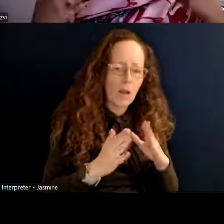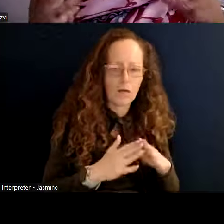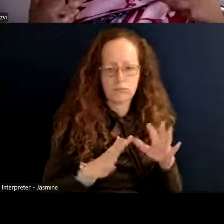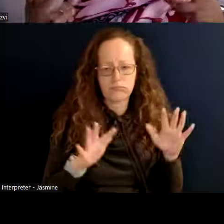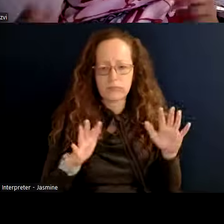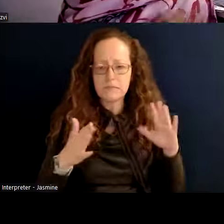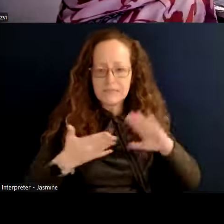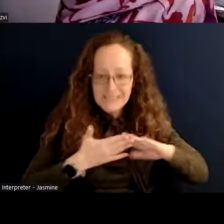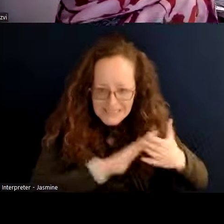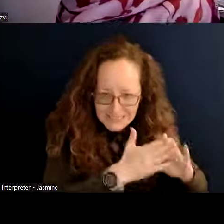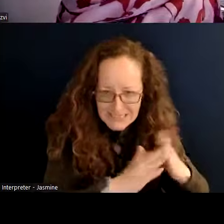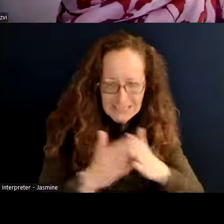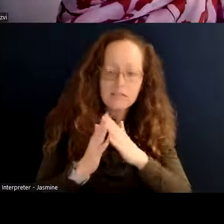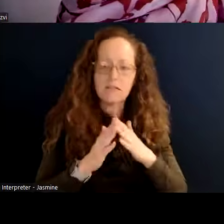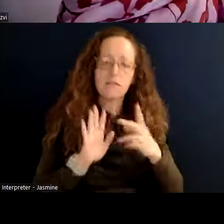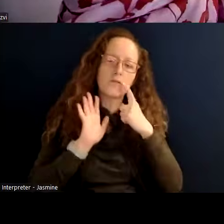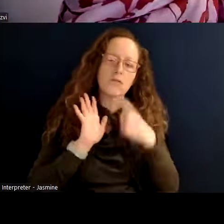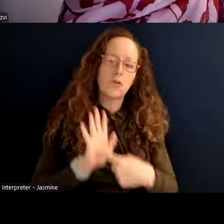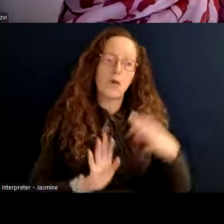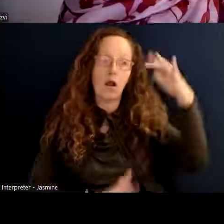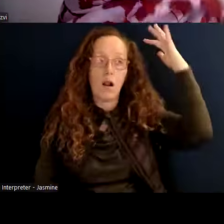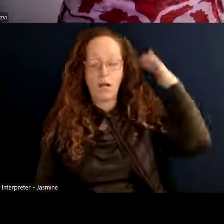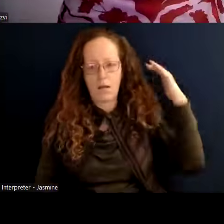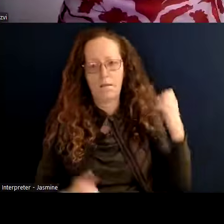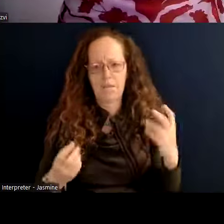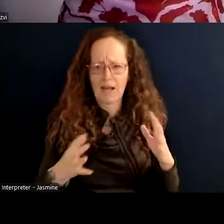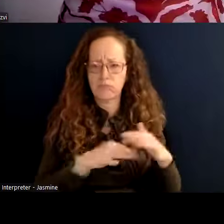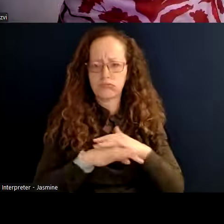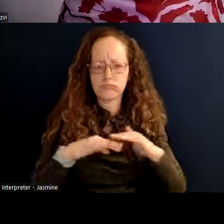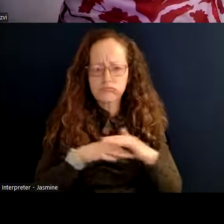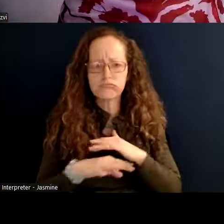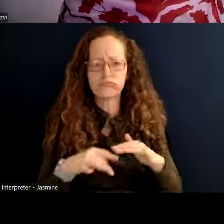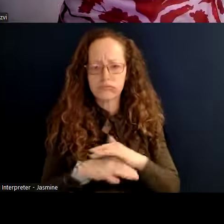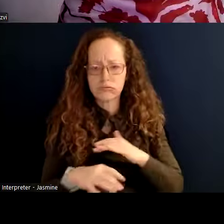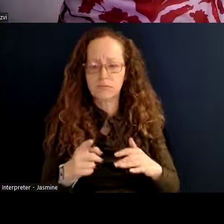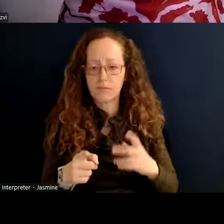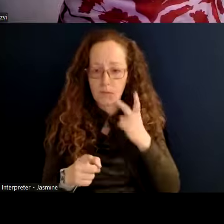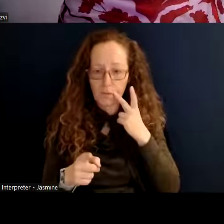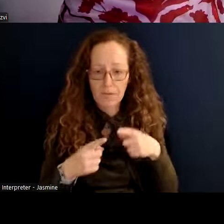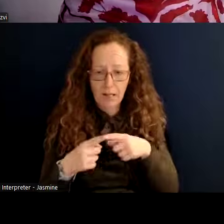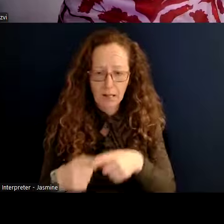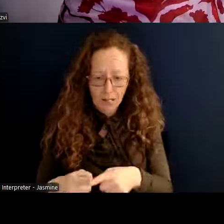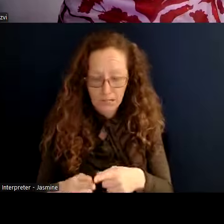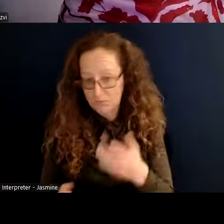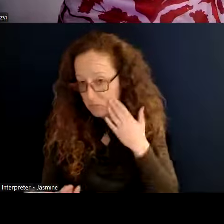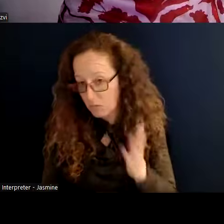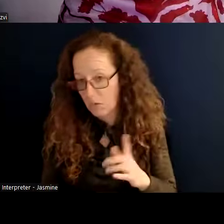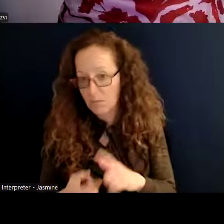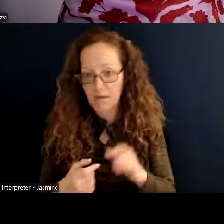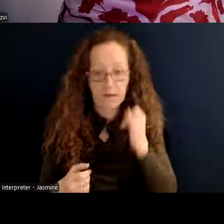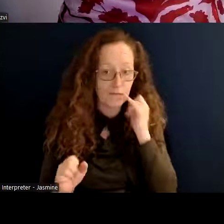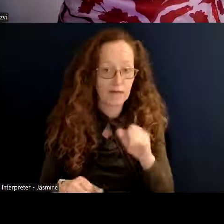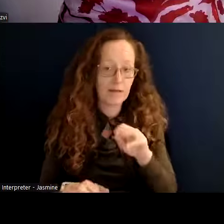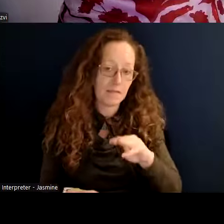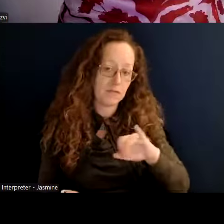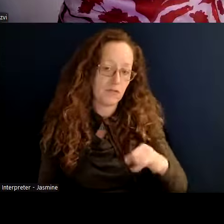how vibrant this ancient landscape was. And so I hope you can see, I don't know if you can see the pointer, but if you can, here's Mohenjo-Daro.